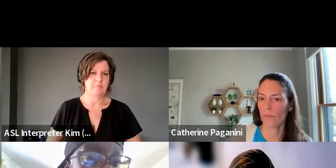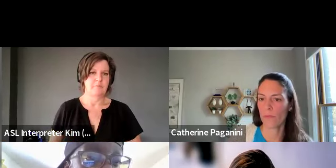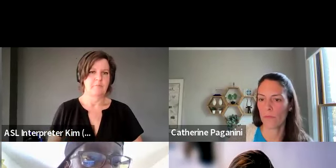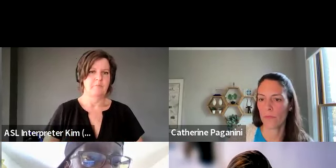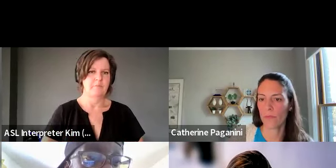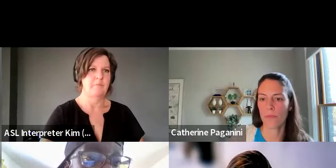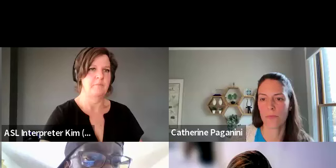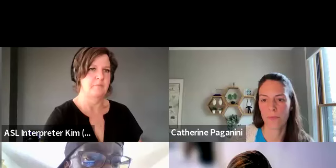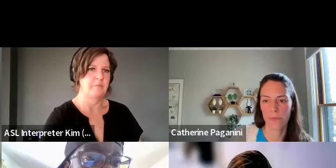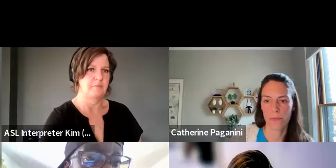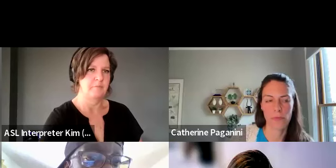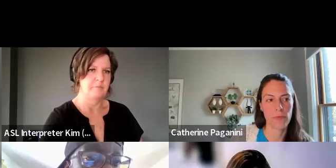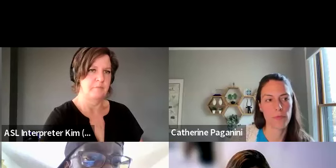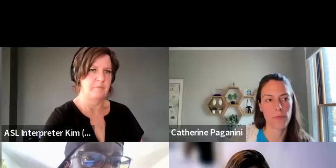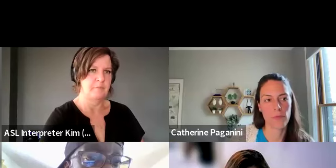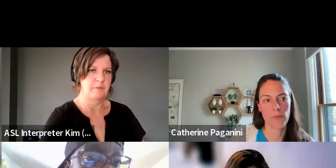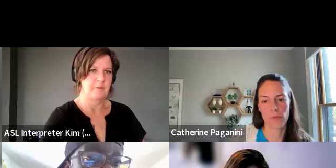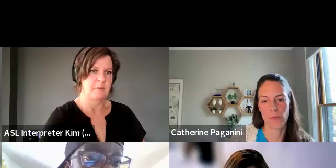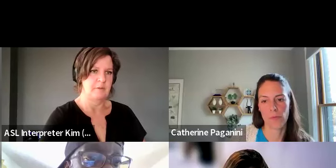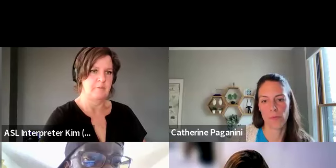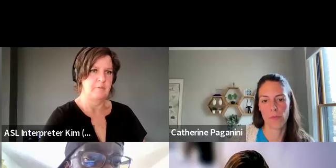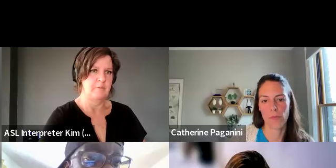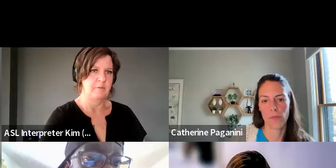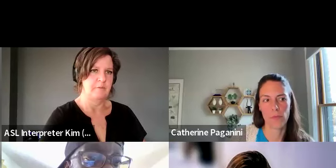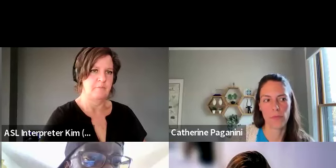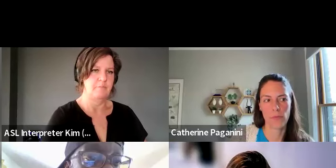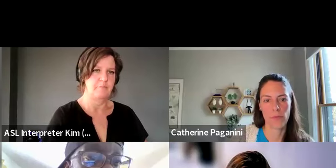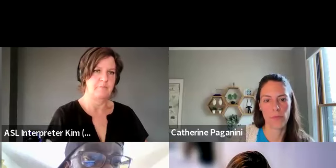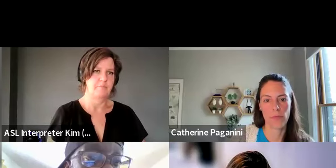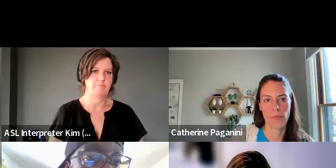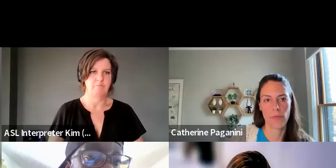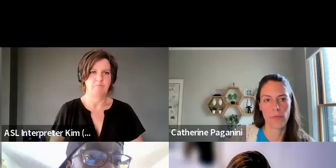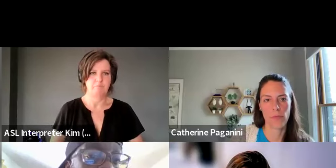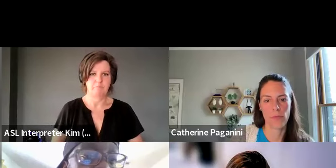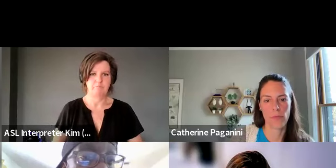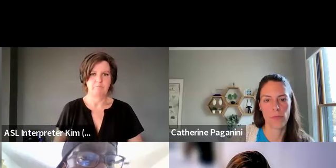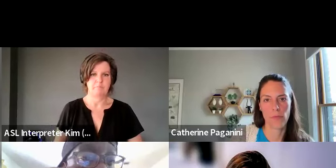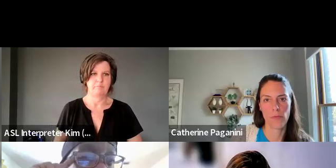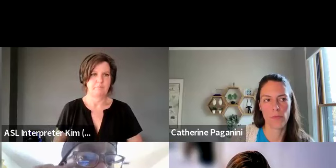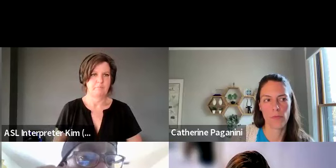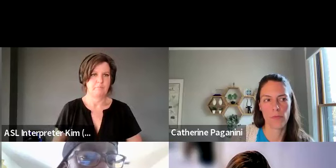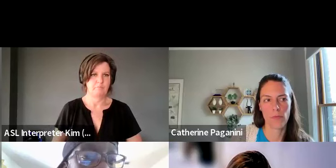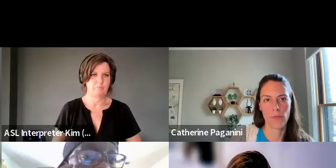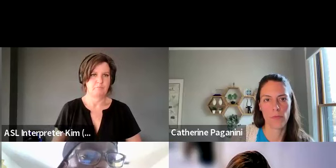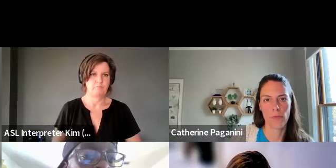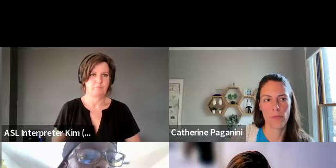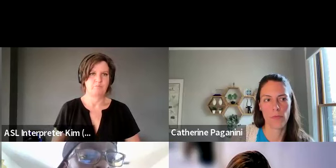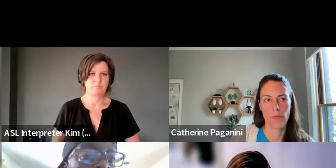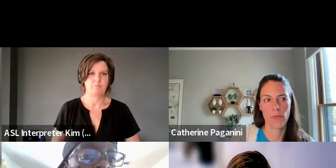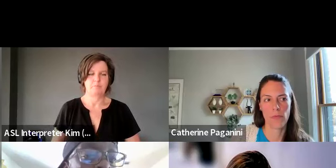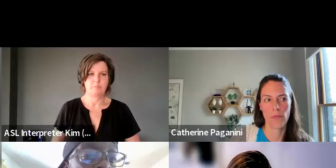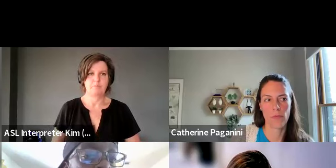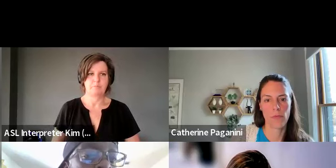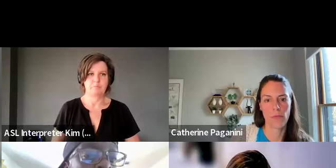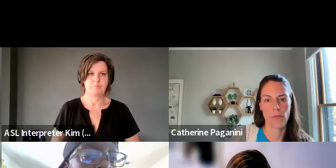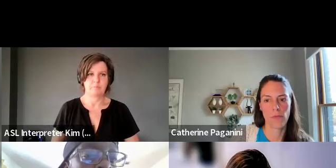the inference, the word, for example, there's no real sign for it. You know, we have to create